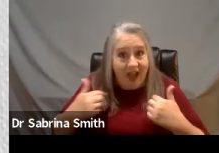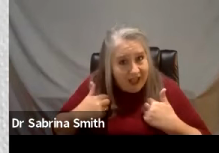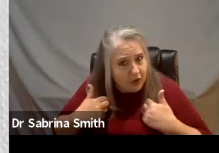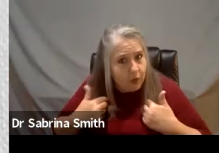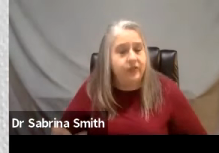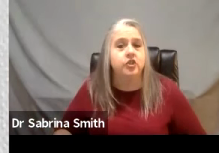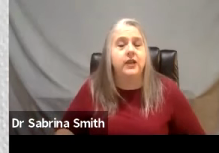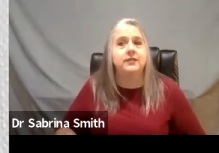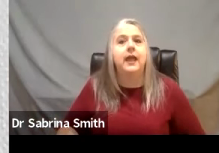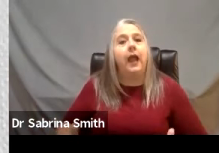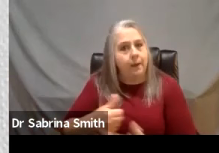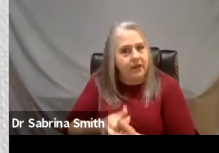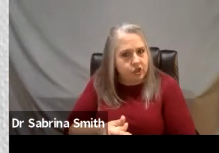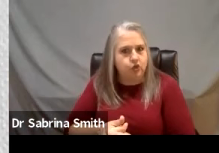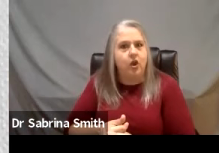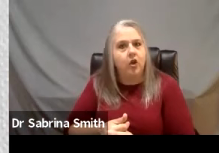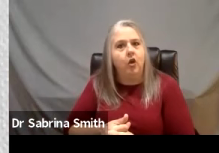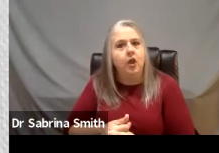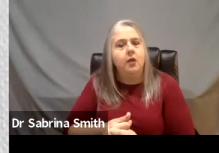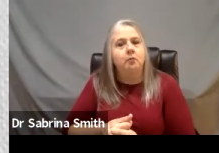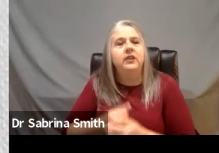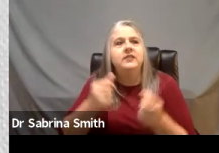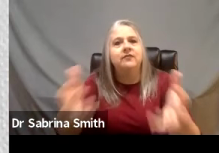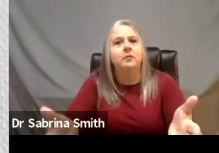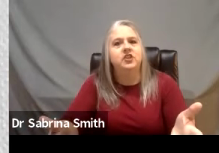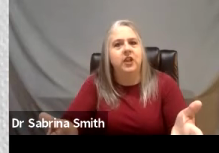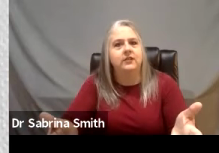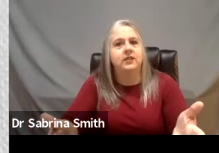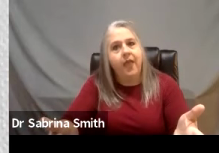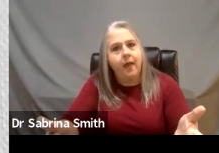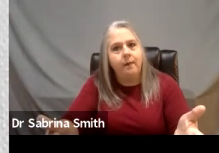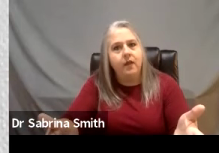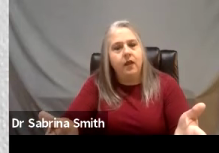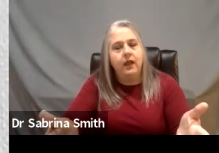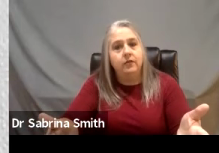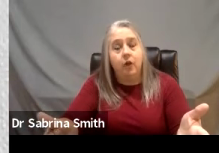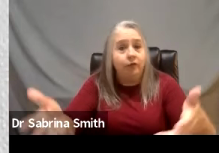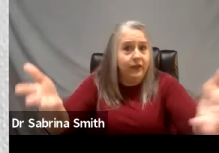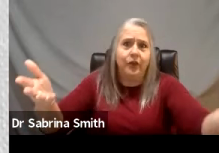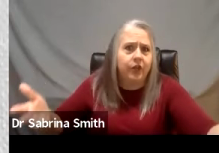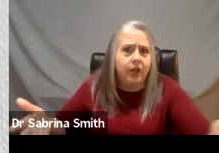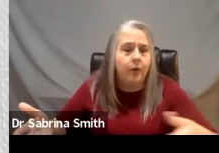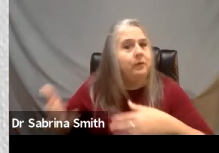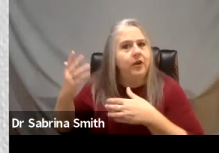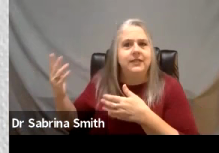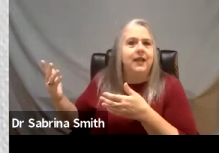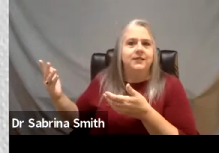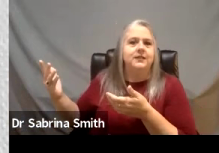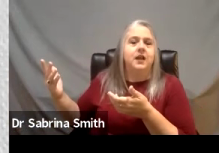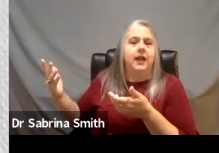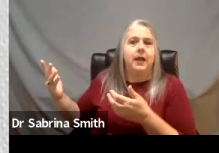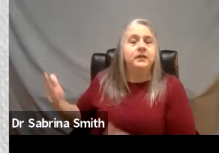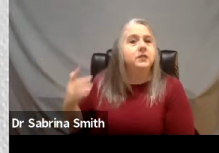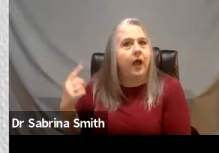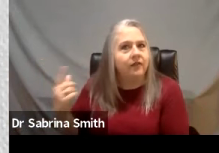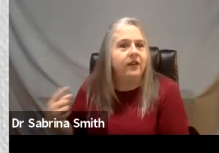If I don't know what they're trying to say, I'm going to struggle putting this information out to them. And hopefully they're going to know it. But on a test, that's not